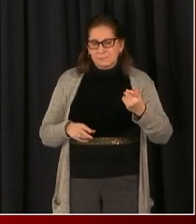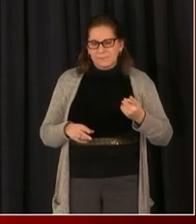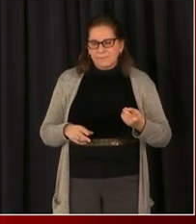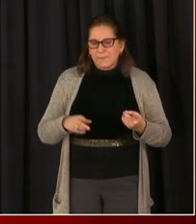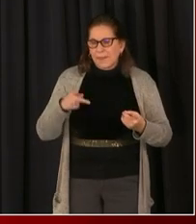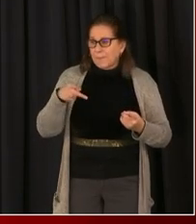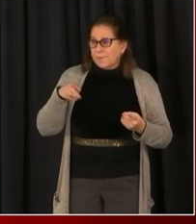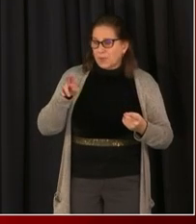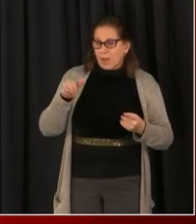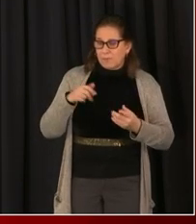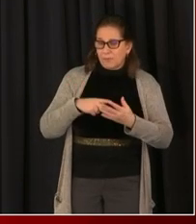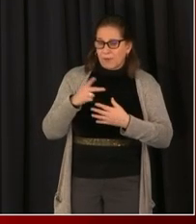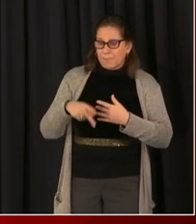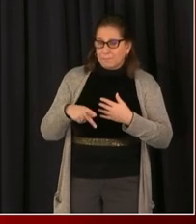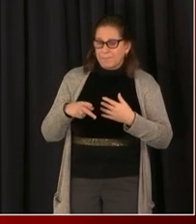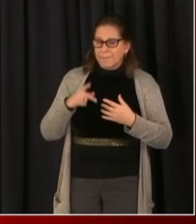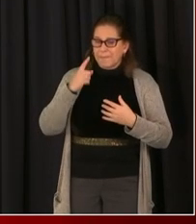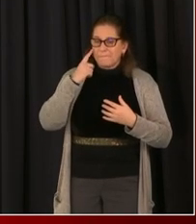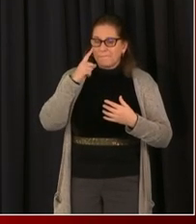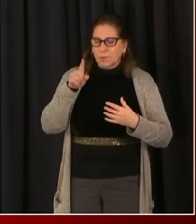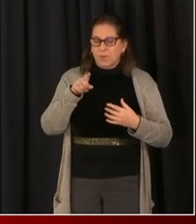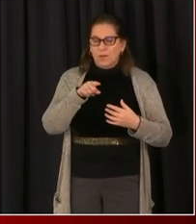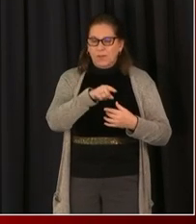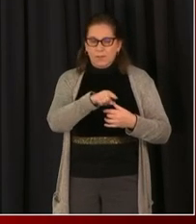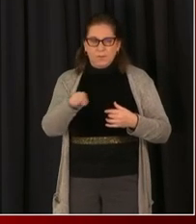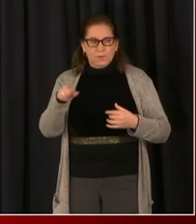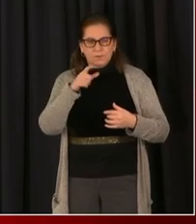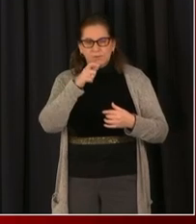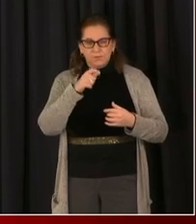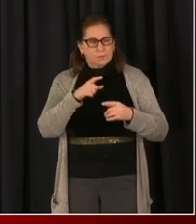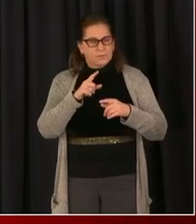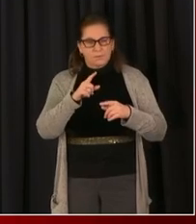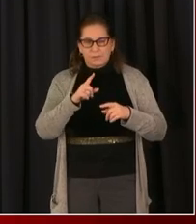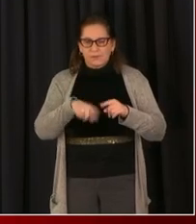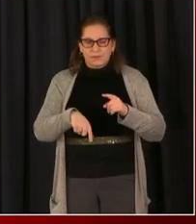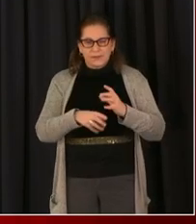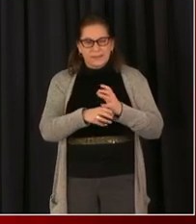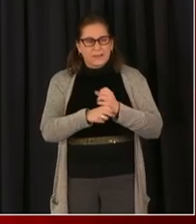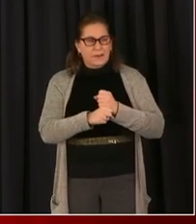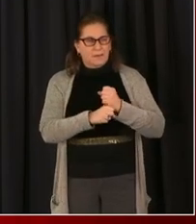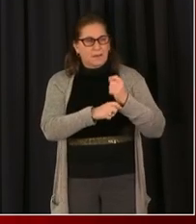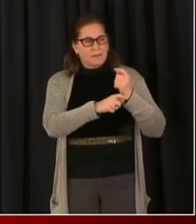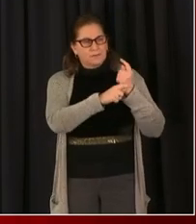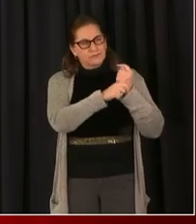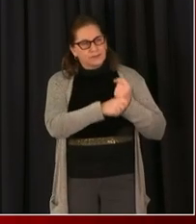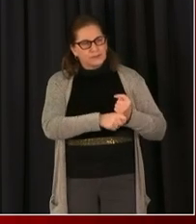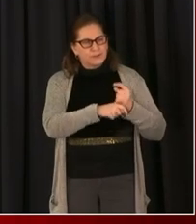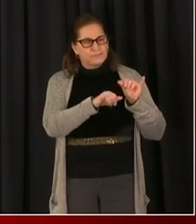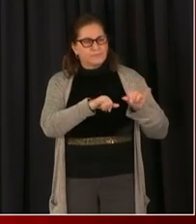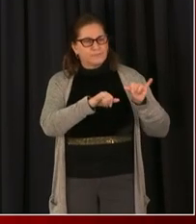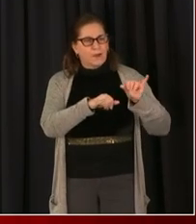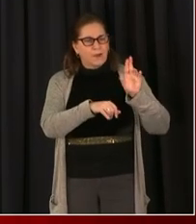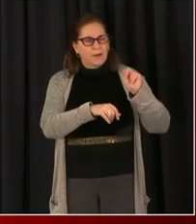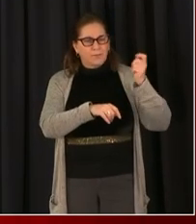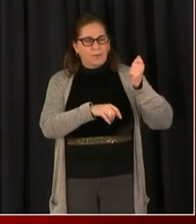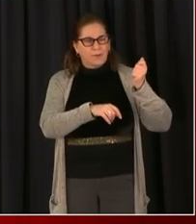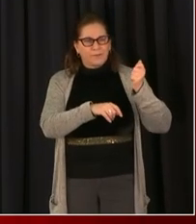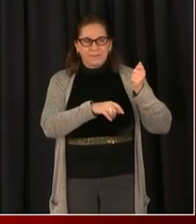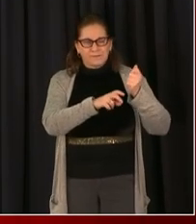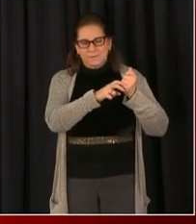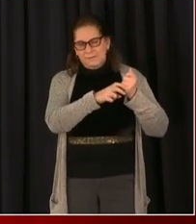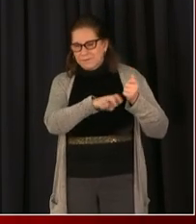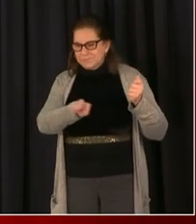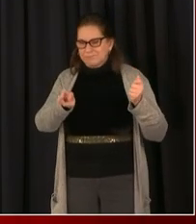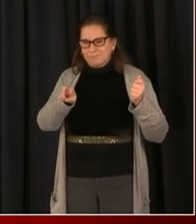developed for those that are not necessarily eligible for the traditional unemployment insurance program. So that means if you're a gig worker,